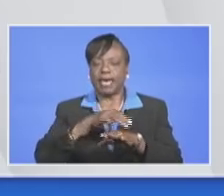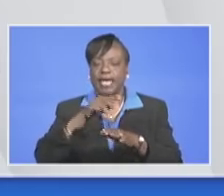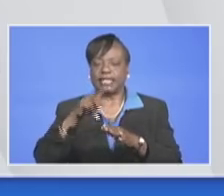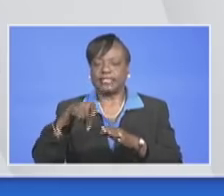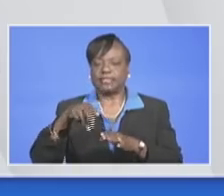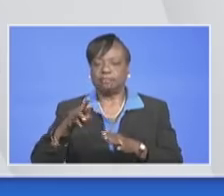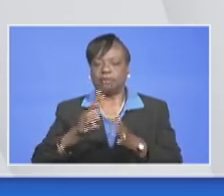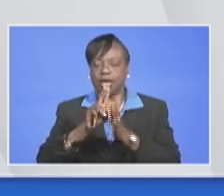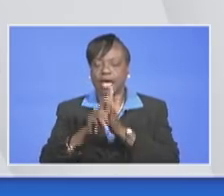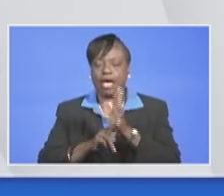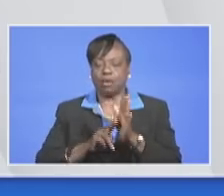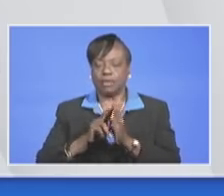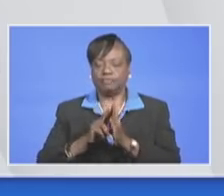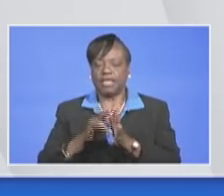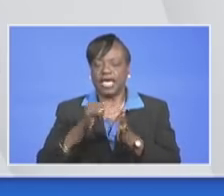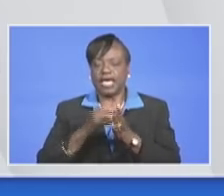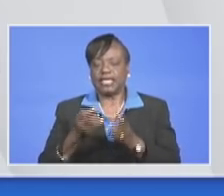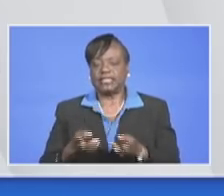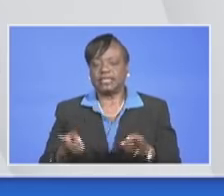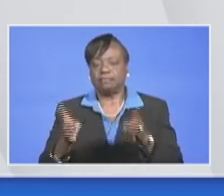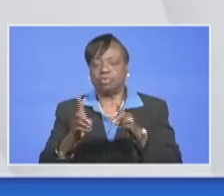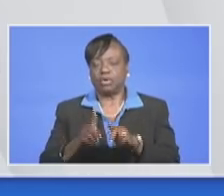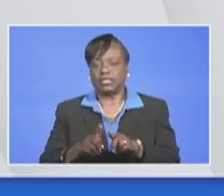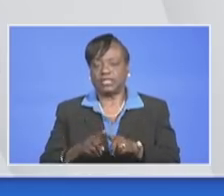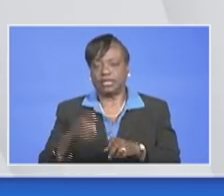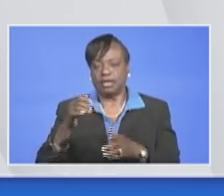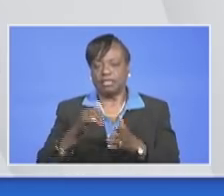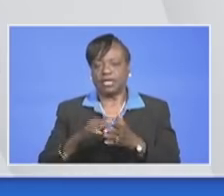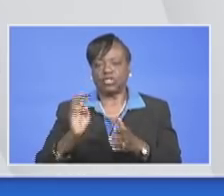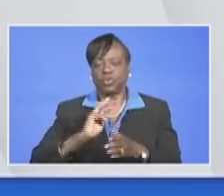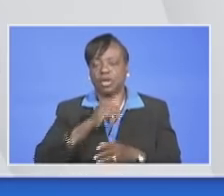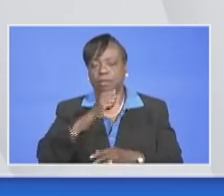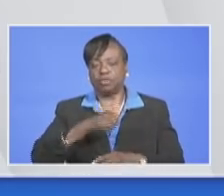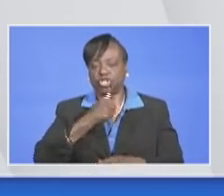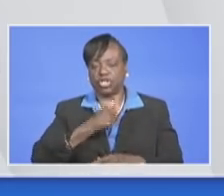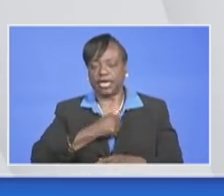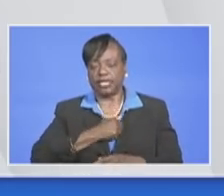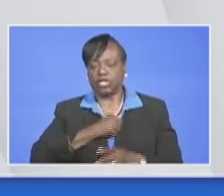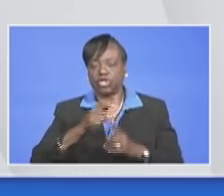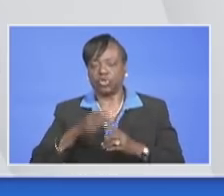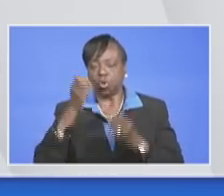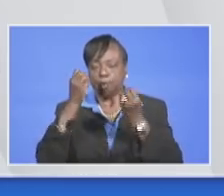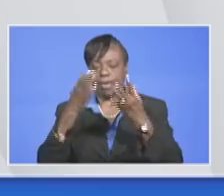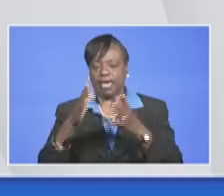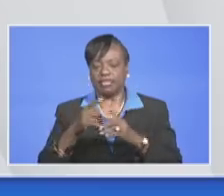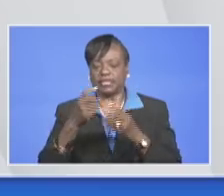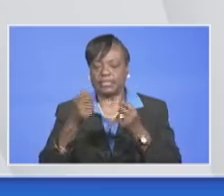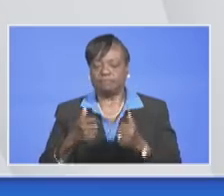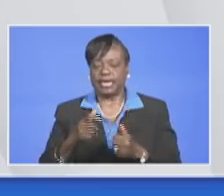And it's important for all of us to appreciate that we have to obey these speed limits.